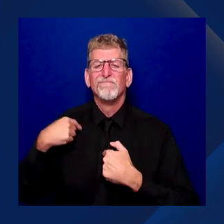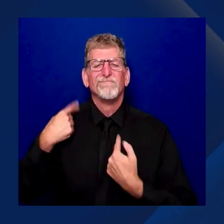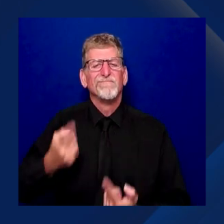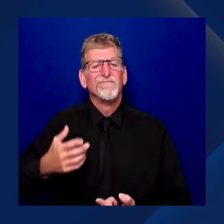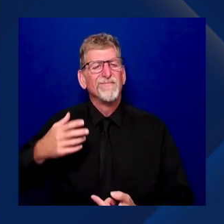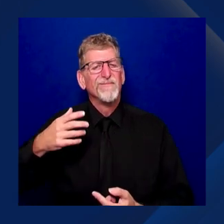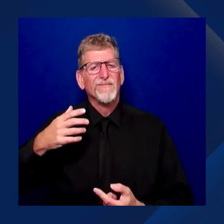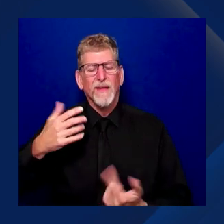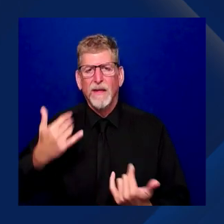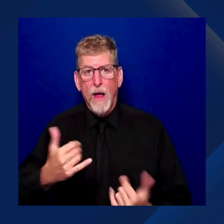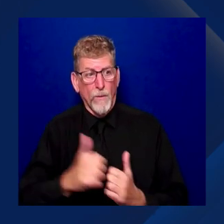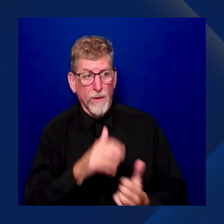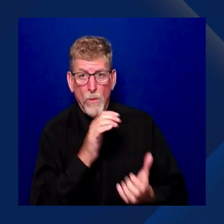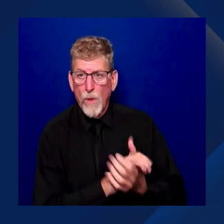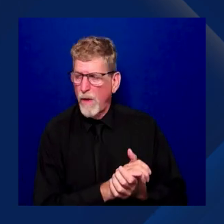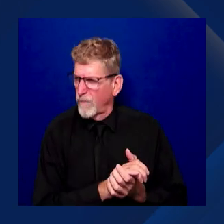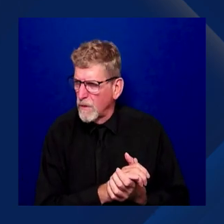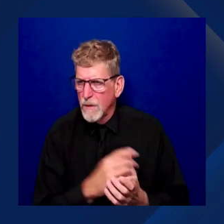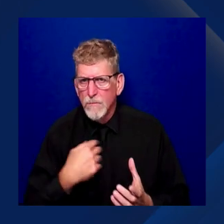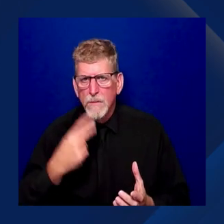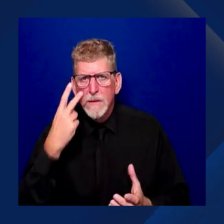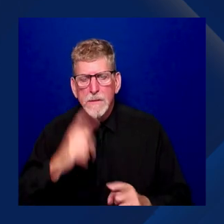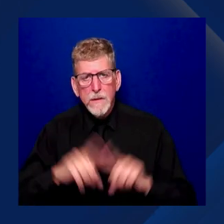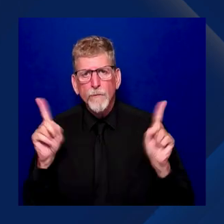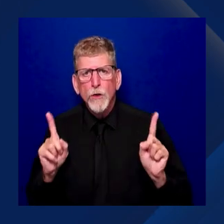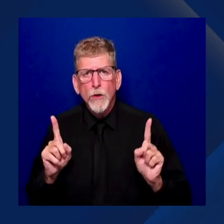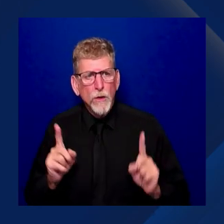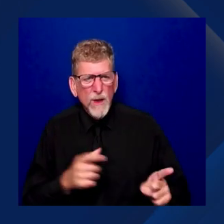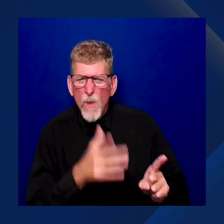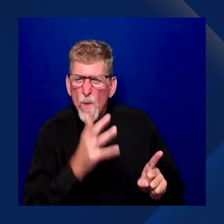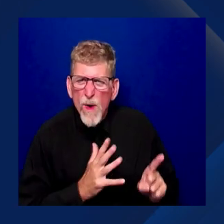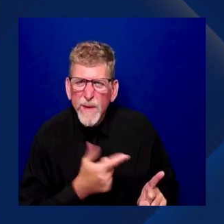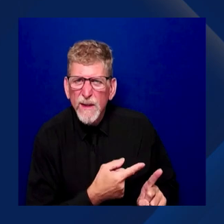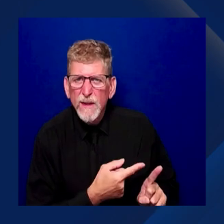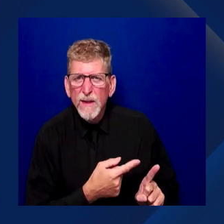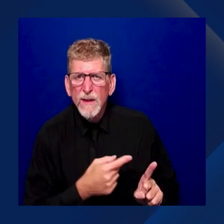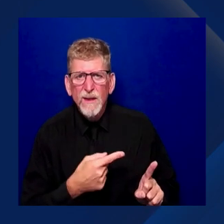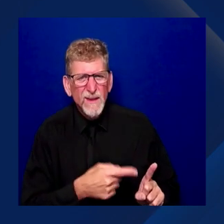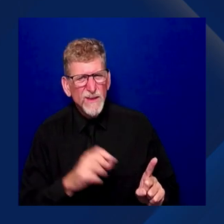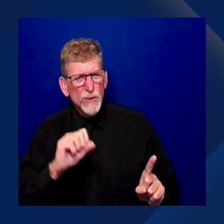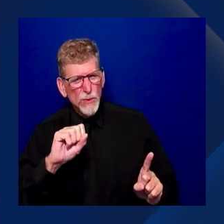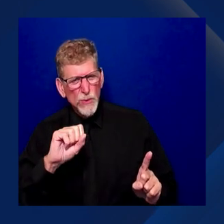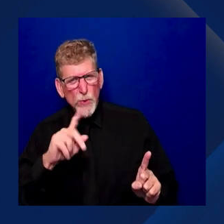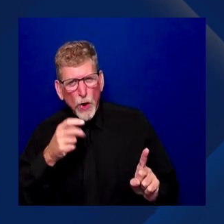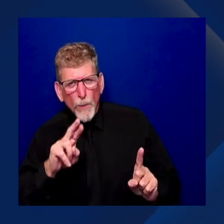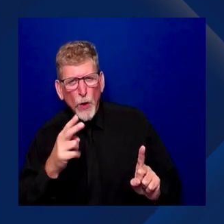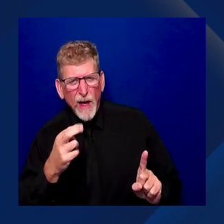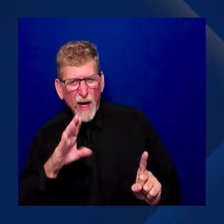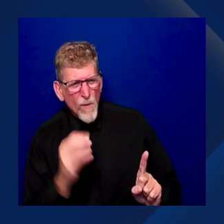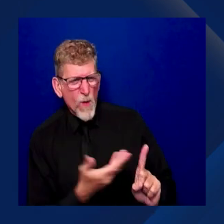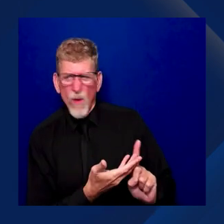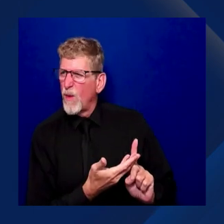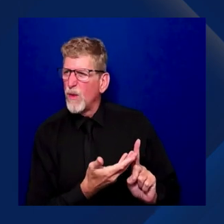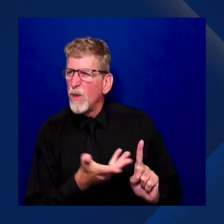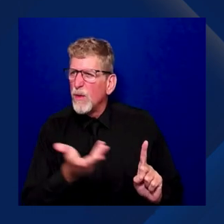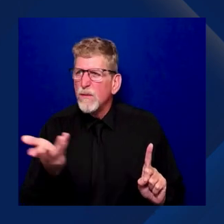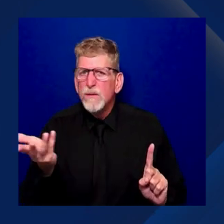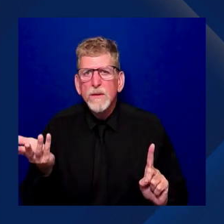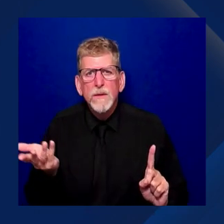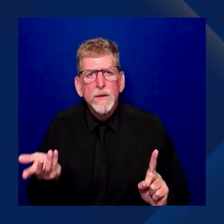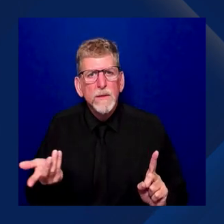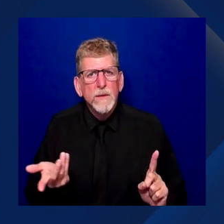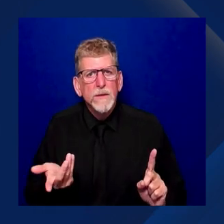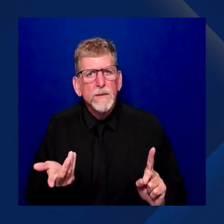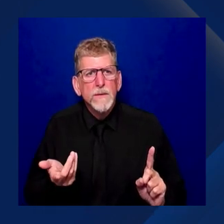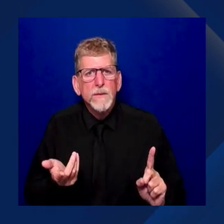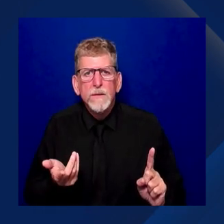who, you know, is a superhero. To see how close she was, in spite of all the